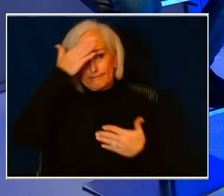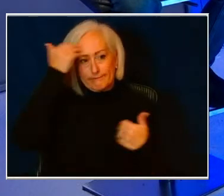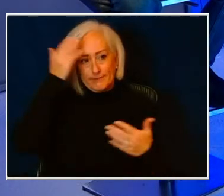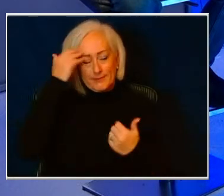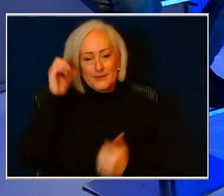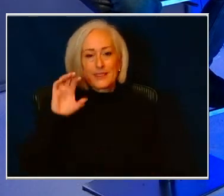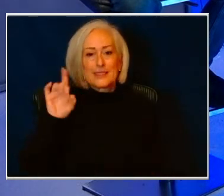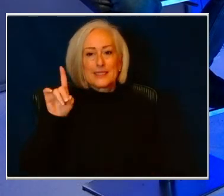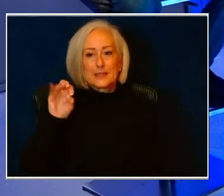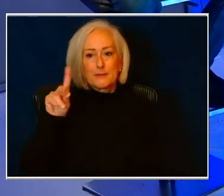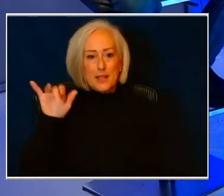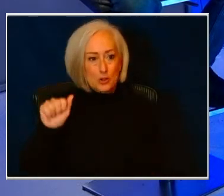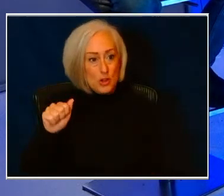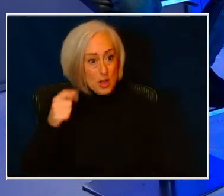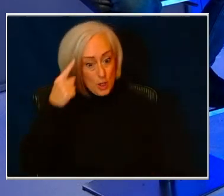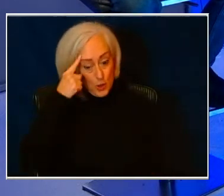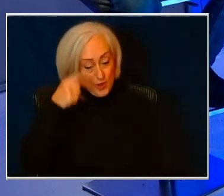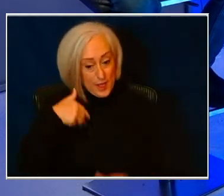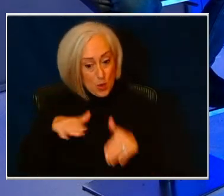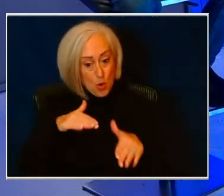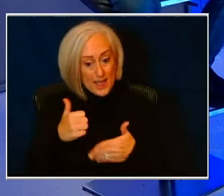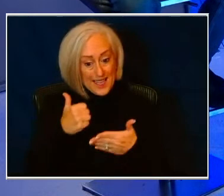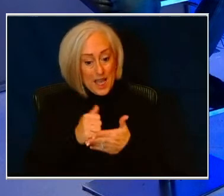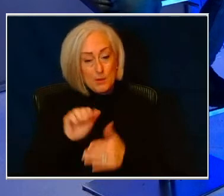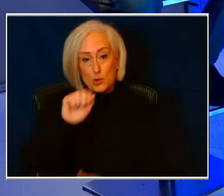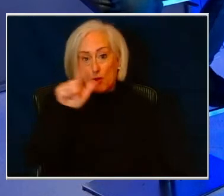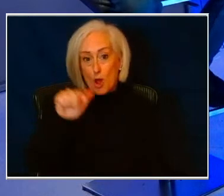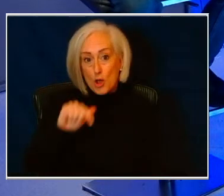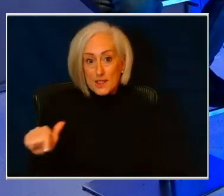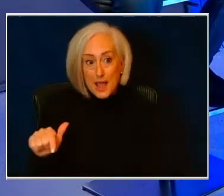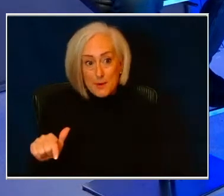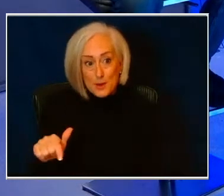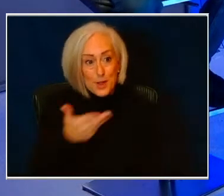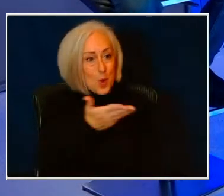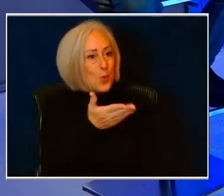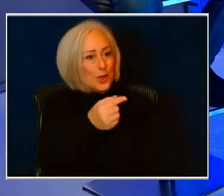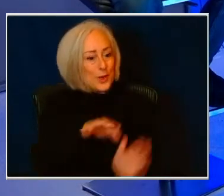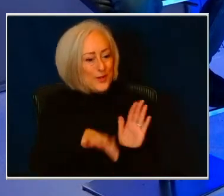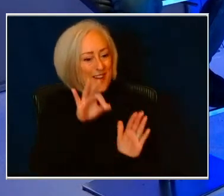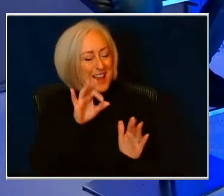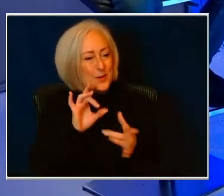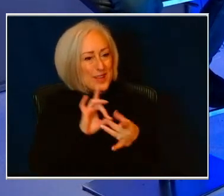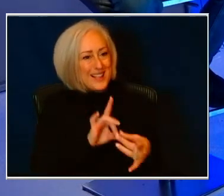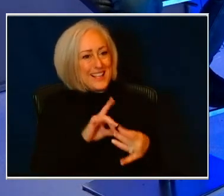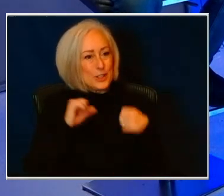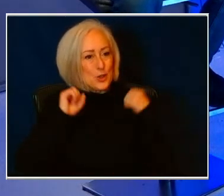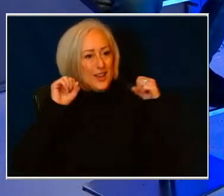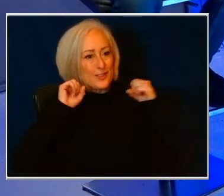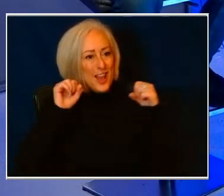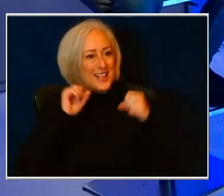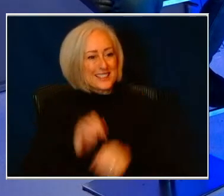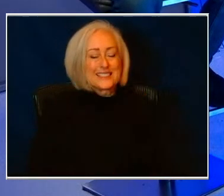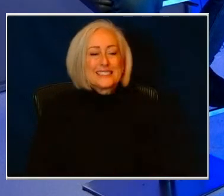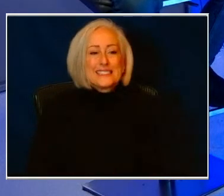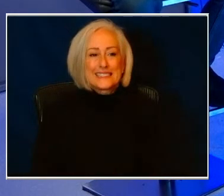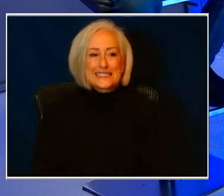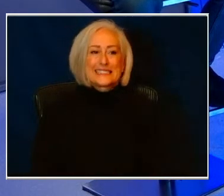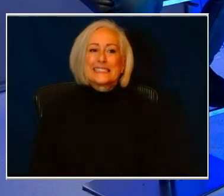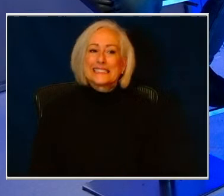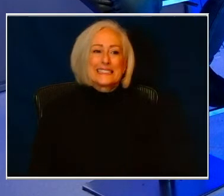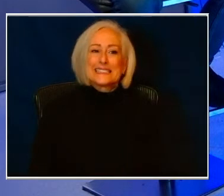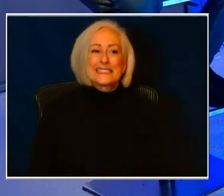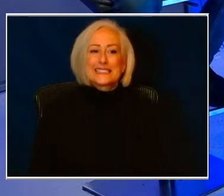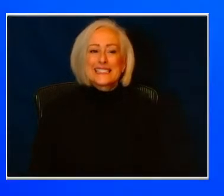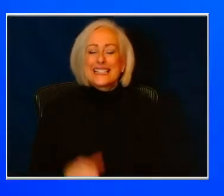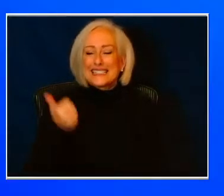with Alzheimer's? Dr. C, jump in as well on any research you're finding about exercise and movement. Yeah, I don't think I can count the 10,000 steps